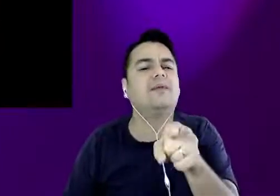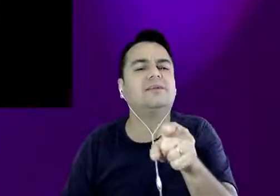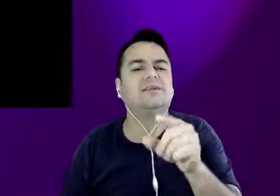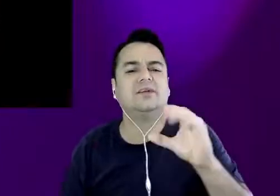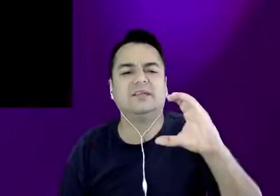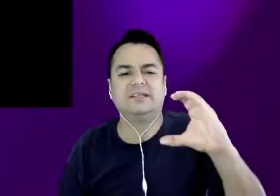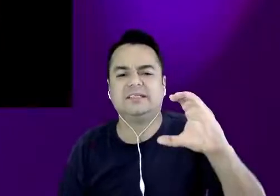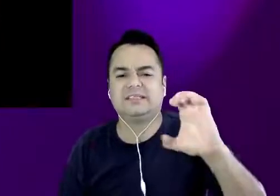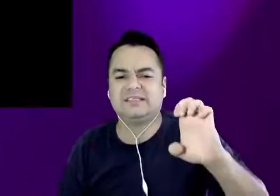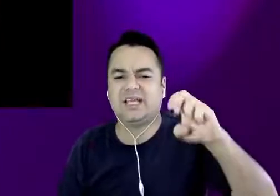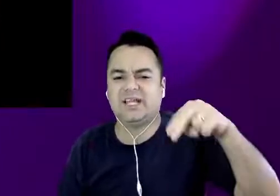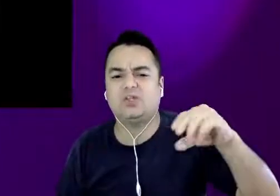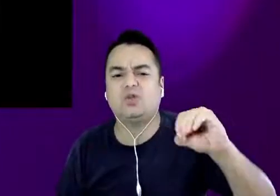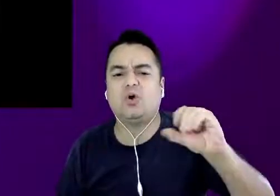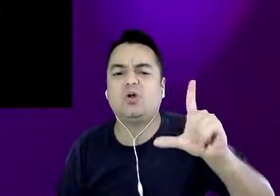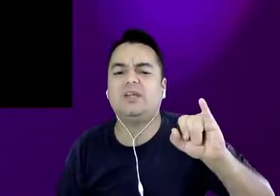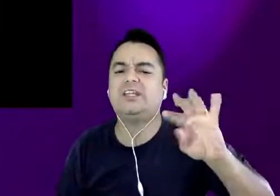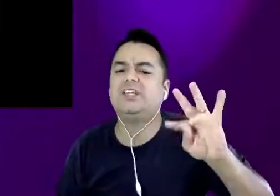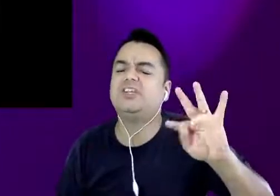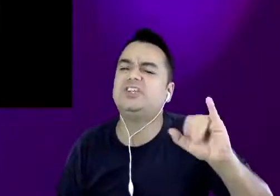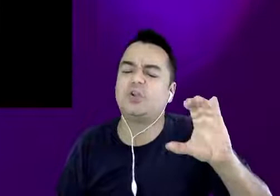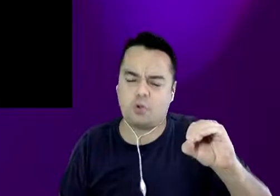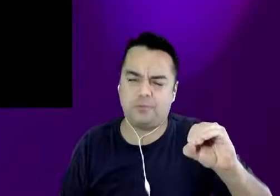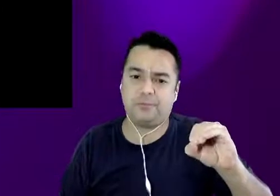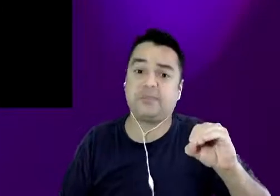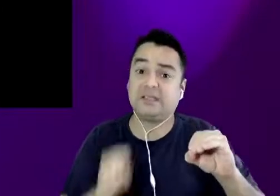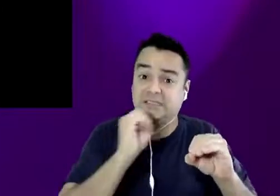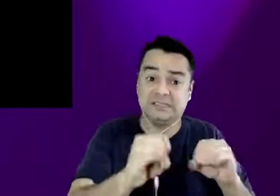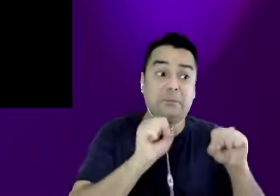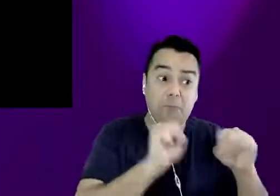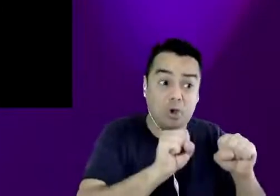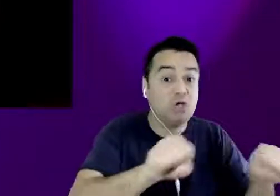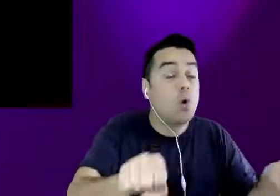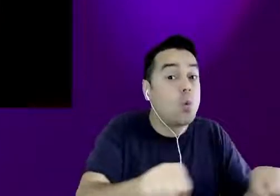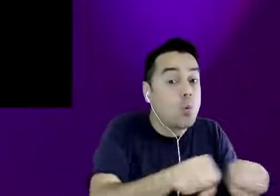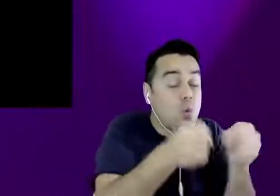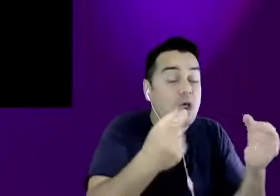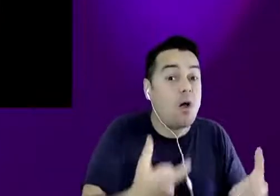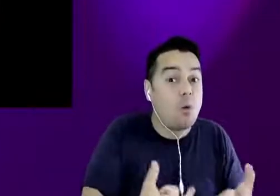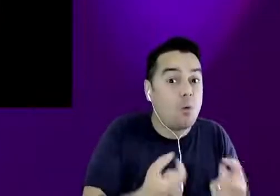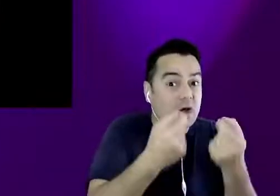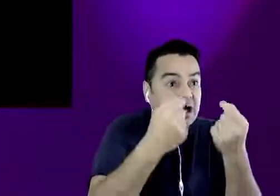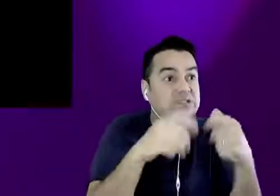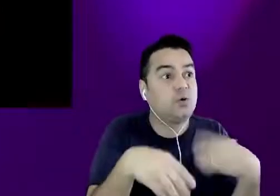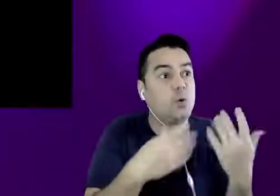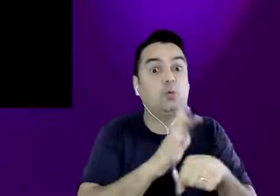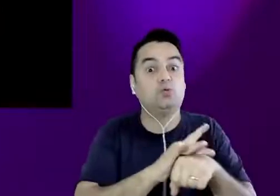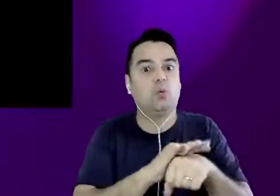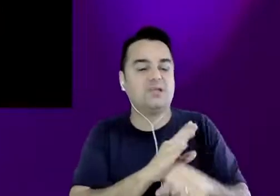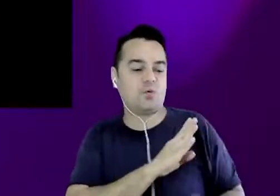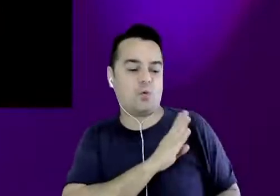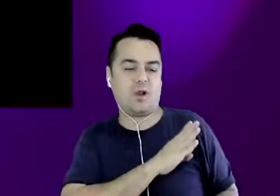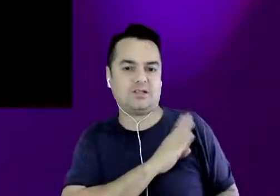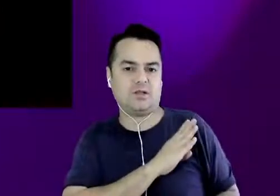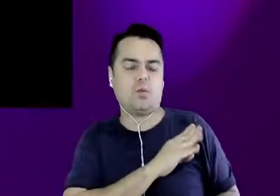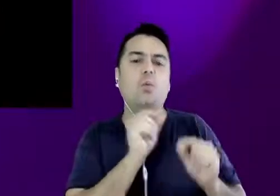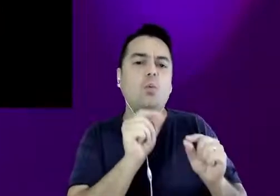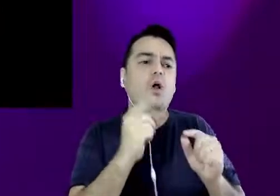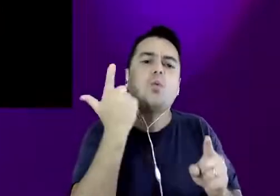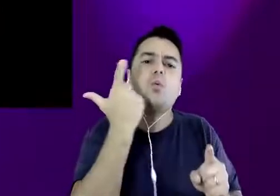cancer or heart disease, you see that what we are going to be able to add in terms of life